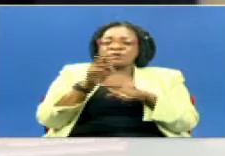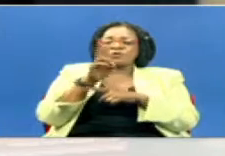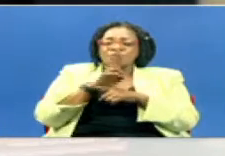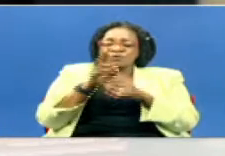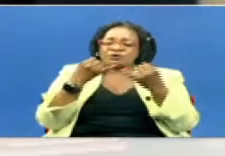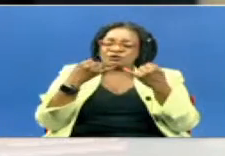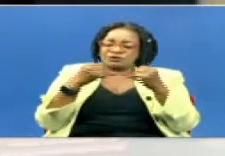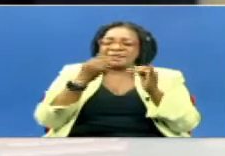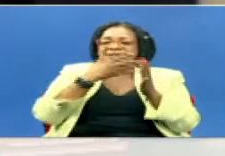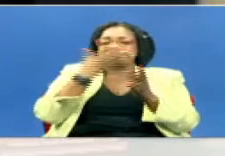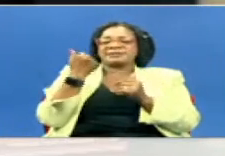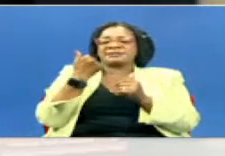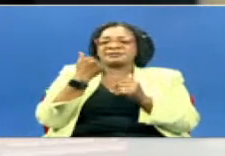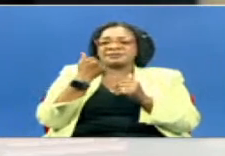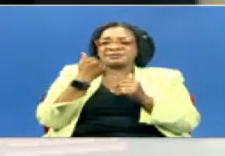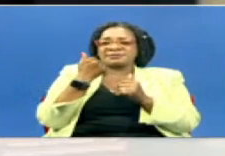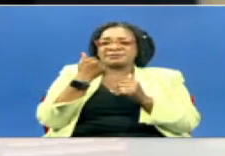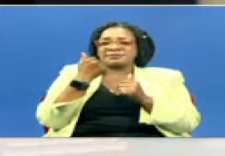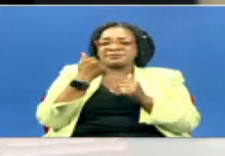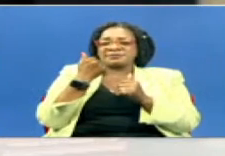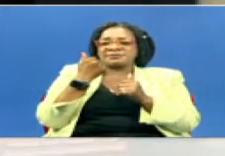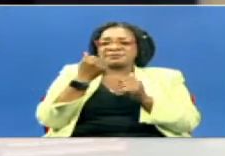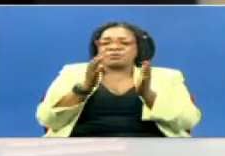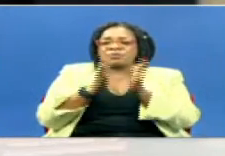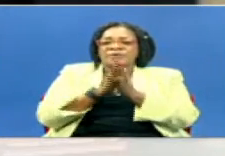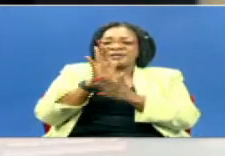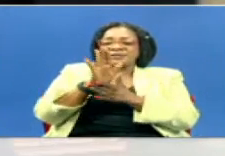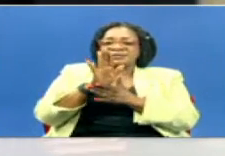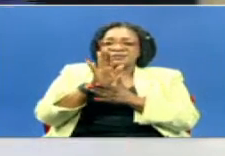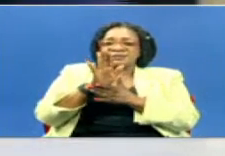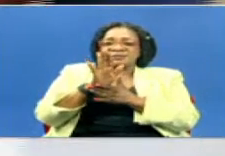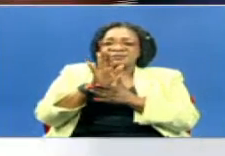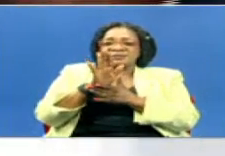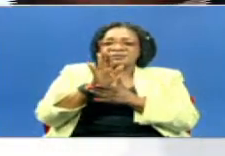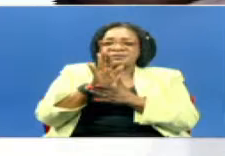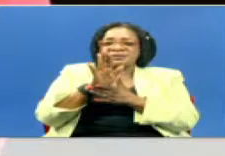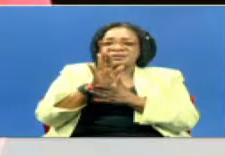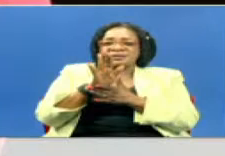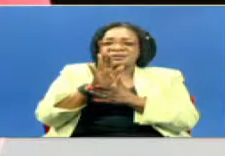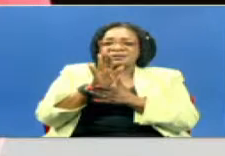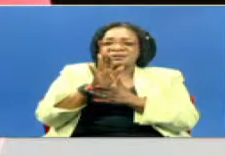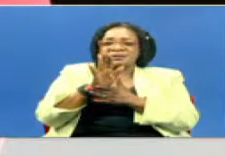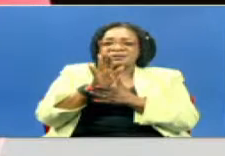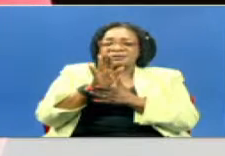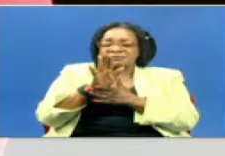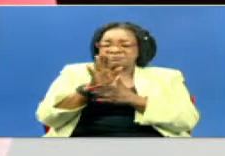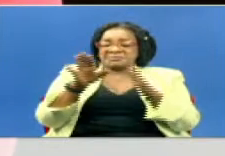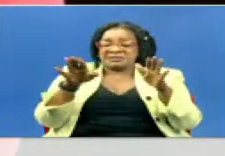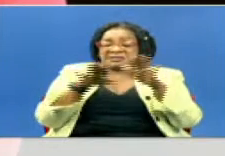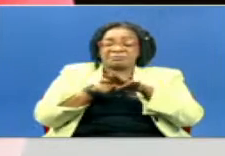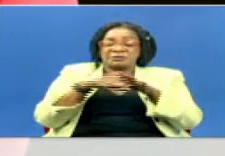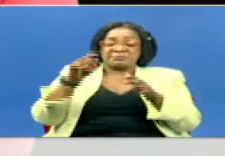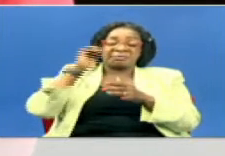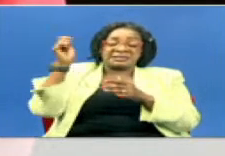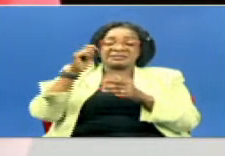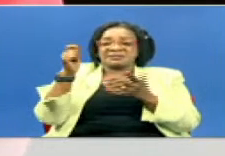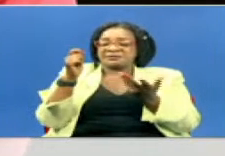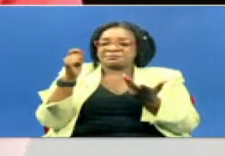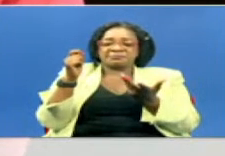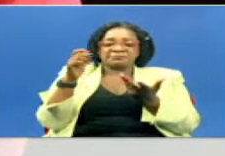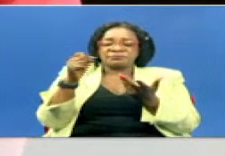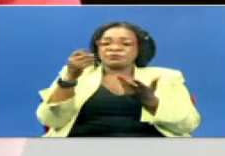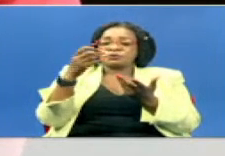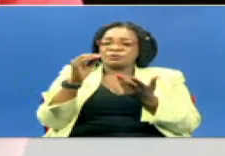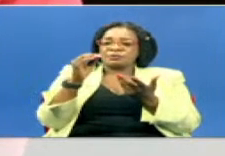best, along with his deputy president, as he then was. Mm-hmm. Yeah. The person